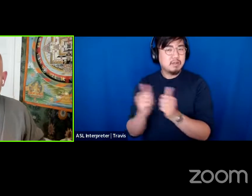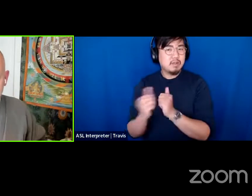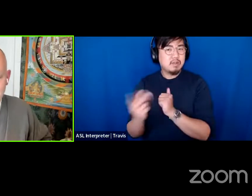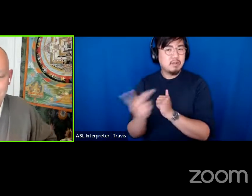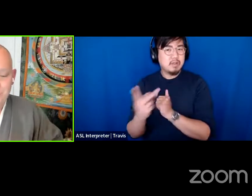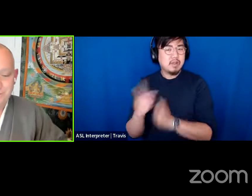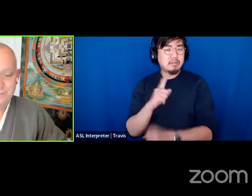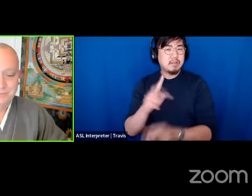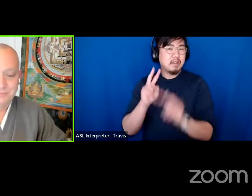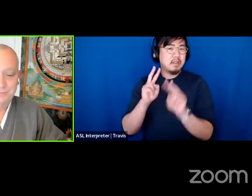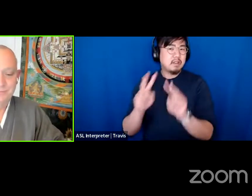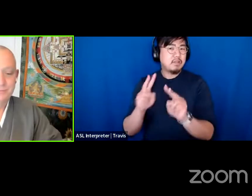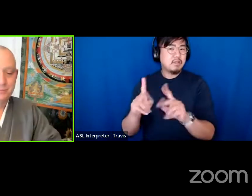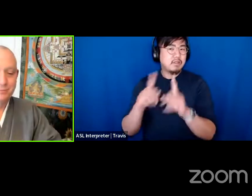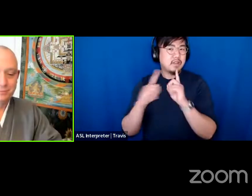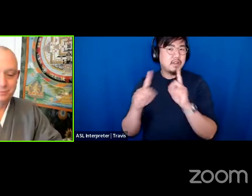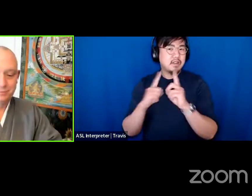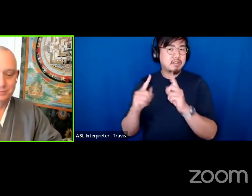I turn it over to you.